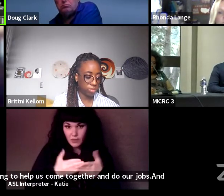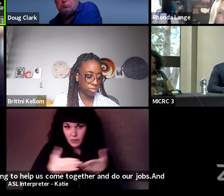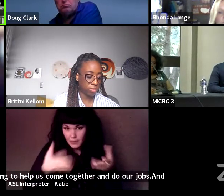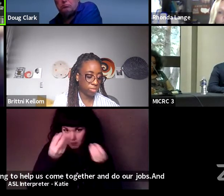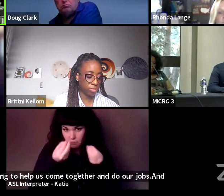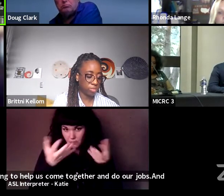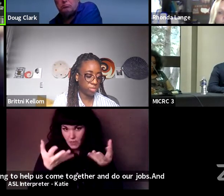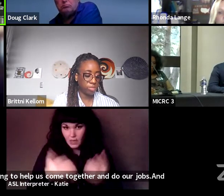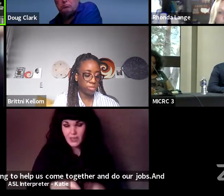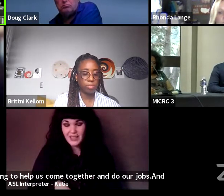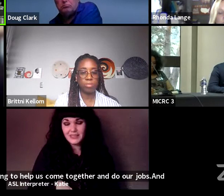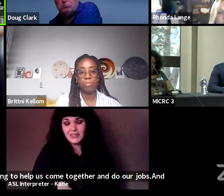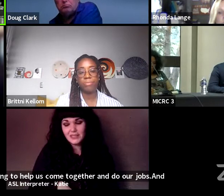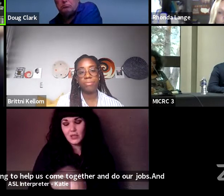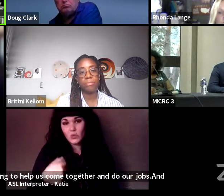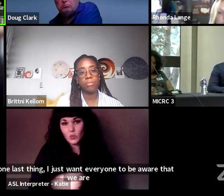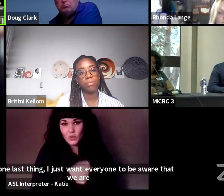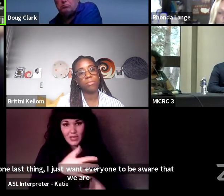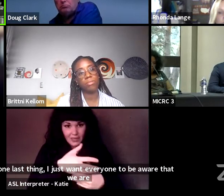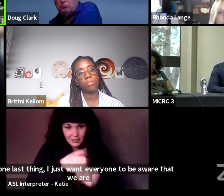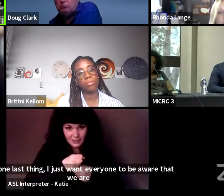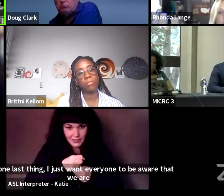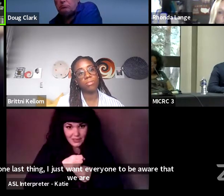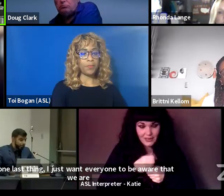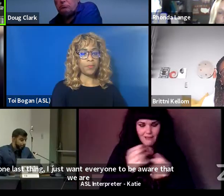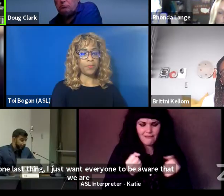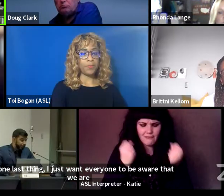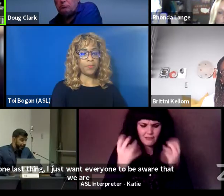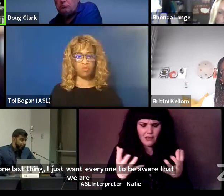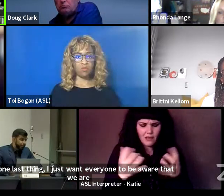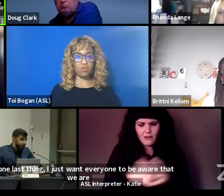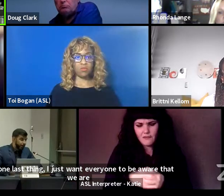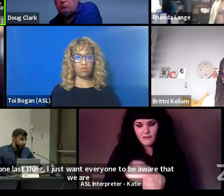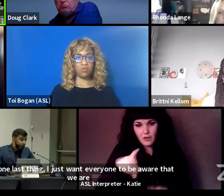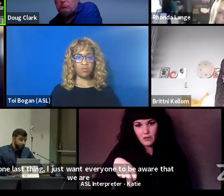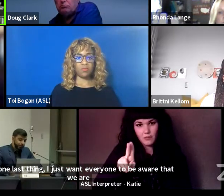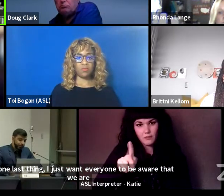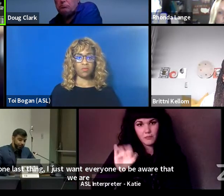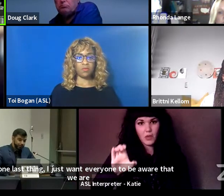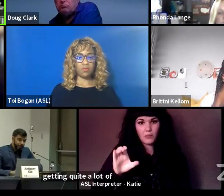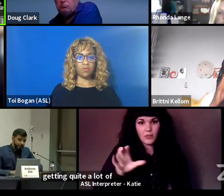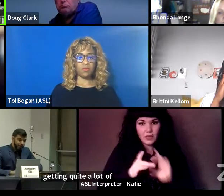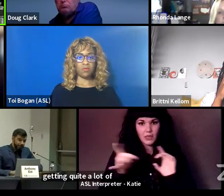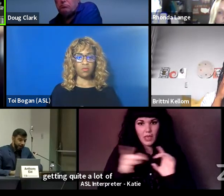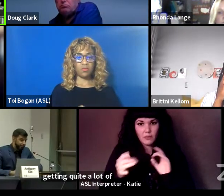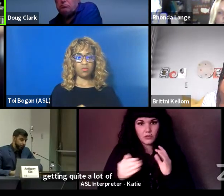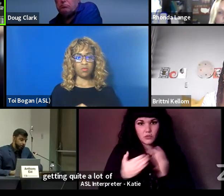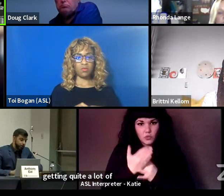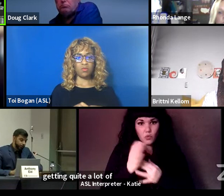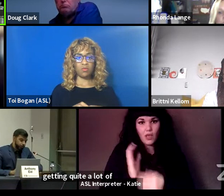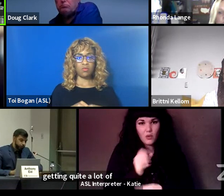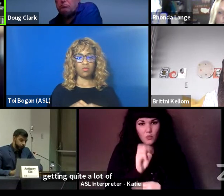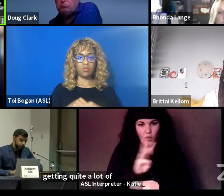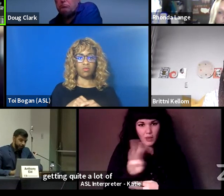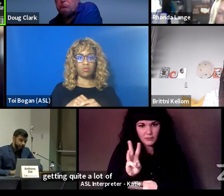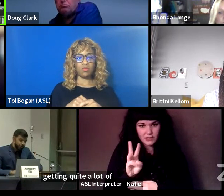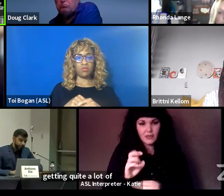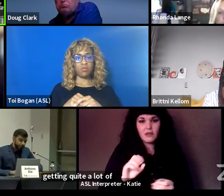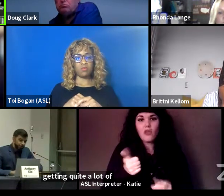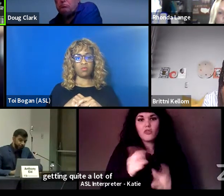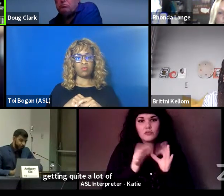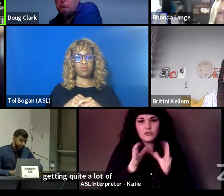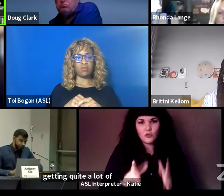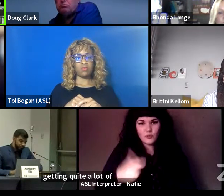aware that we're getting quite a lot of public comments on our website. And I've been going through